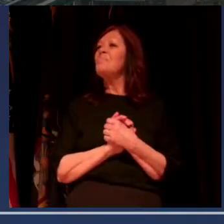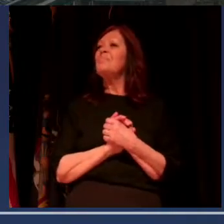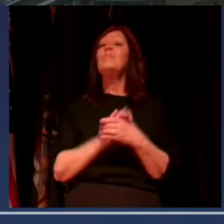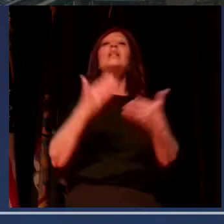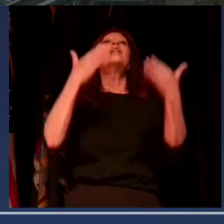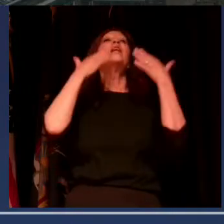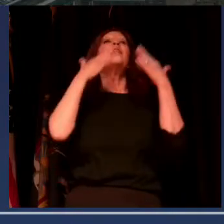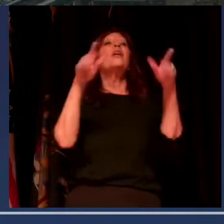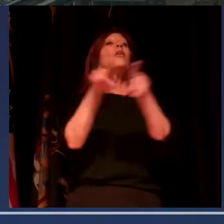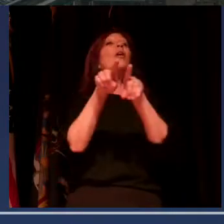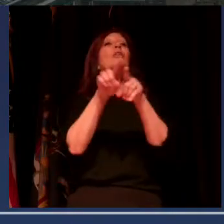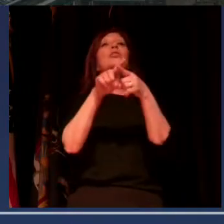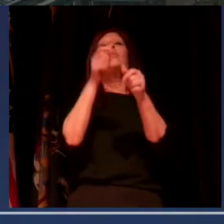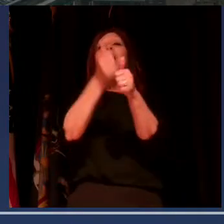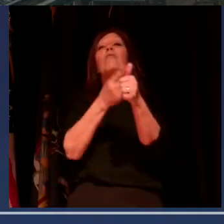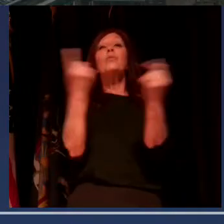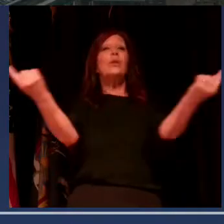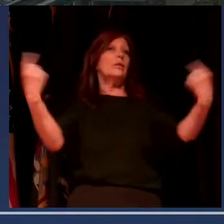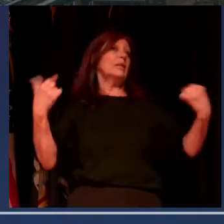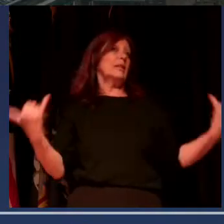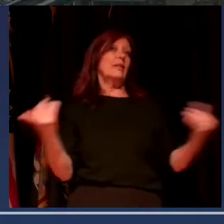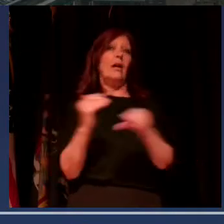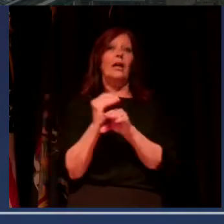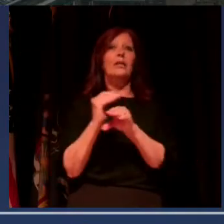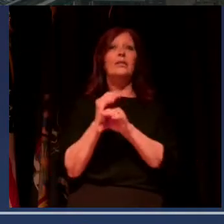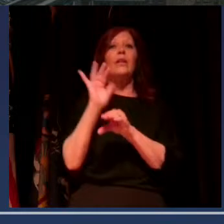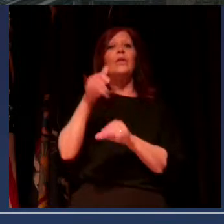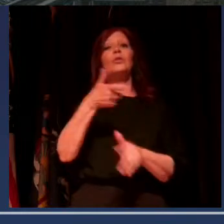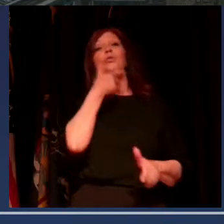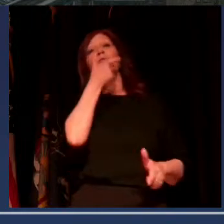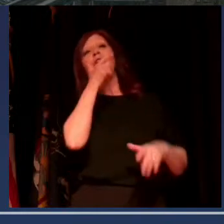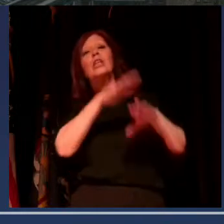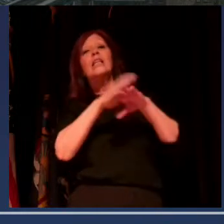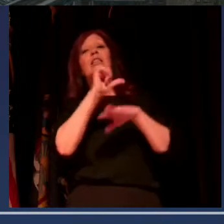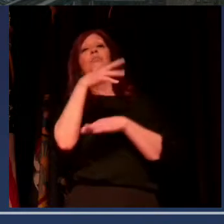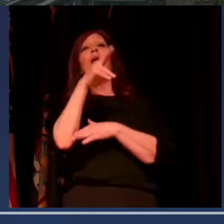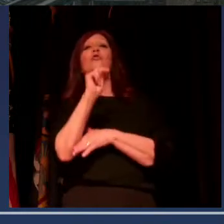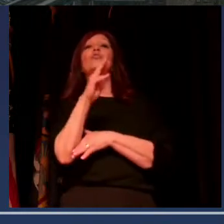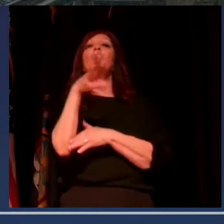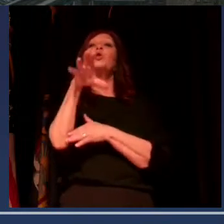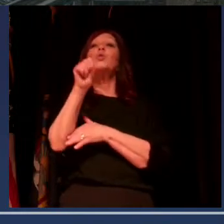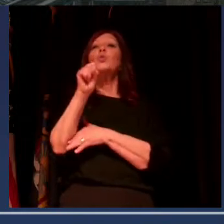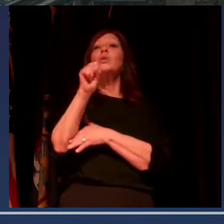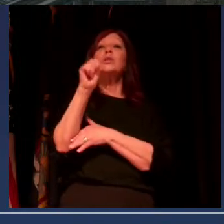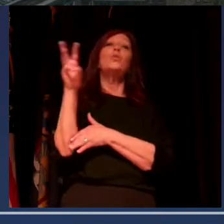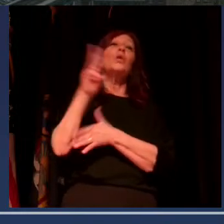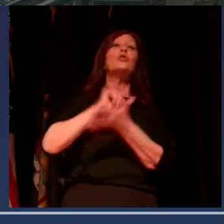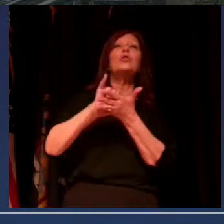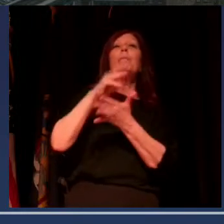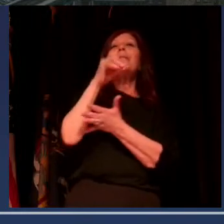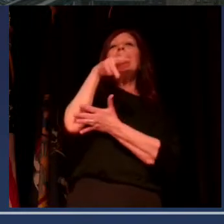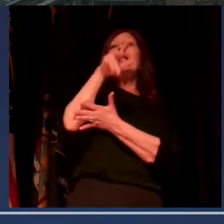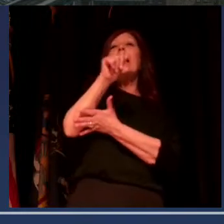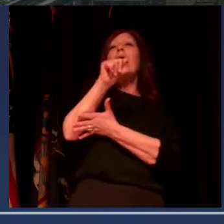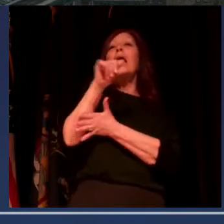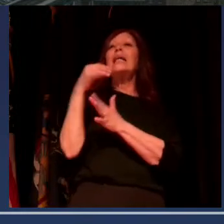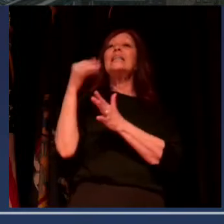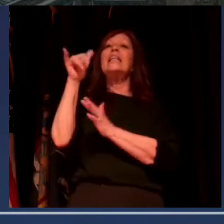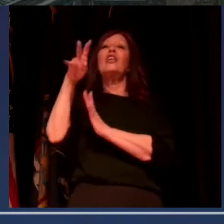Thank you also to everyone in attendance here tonight or those watching on Spectrum Cable News, Western New York Media, or the Erie County YouTube